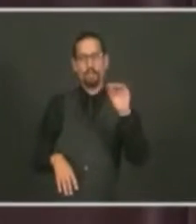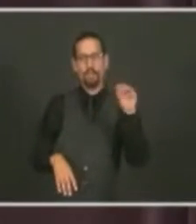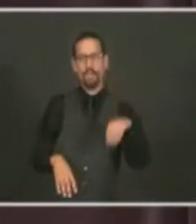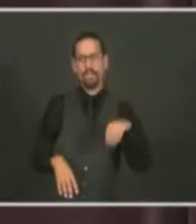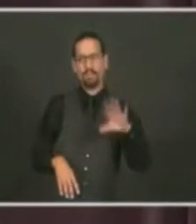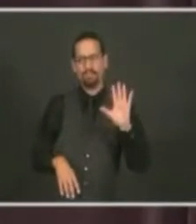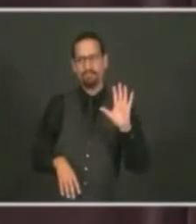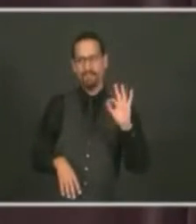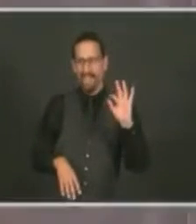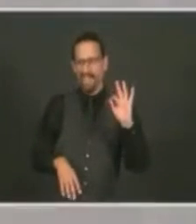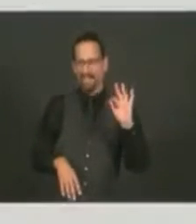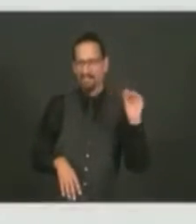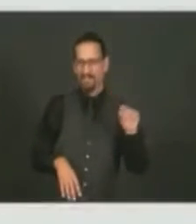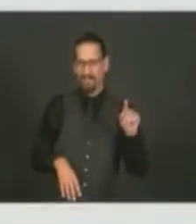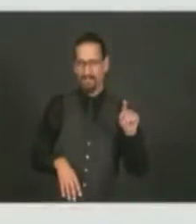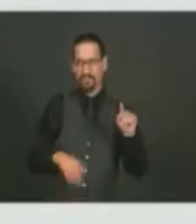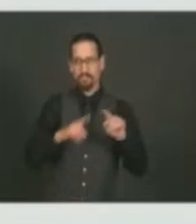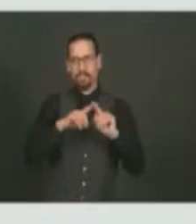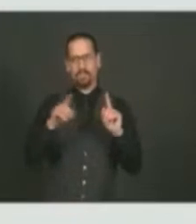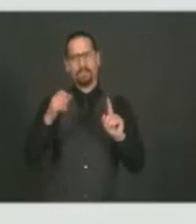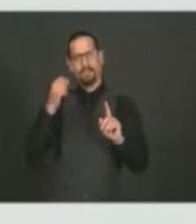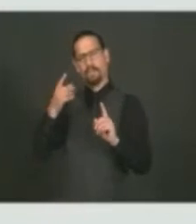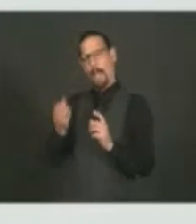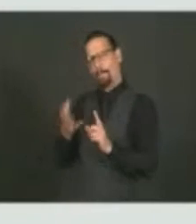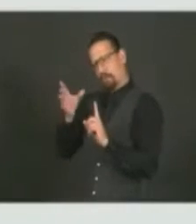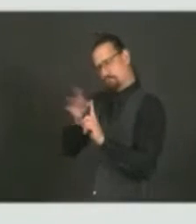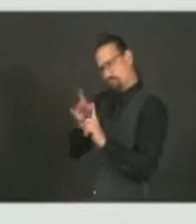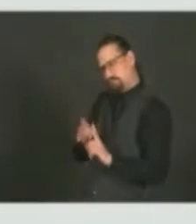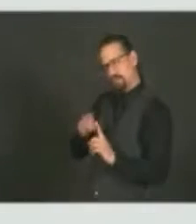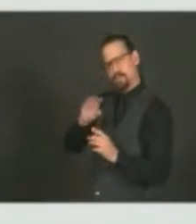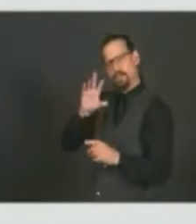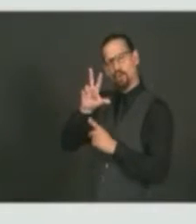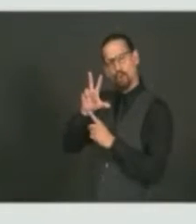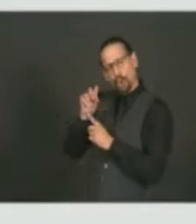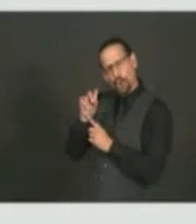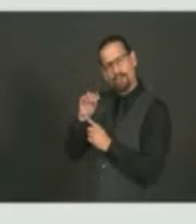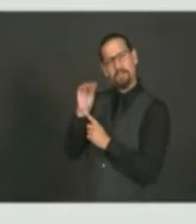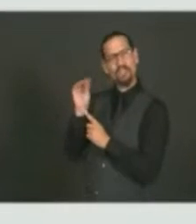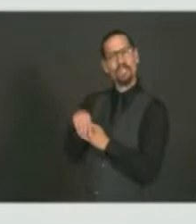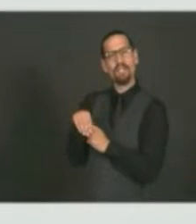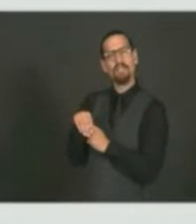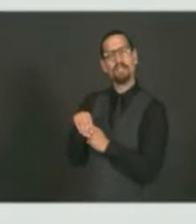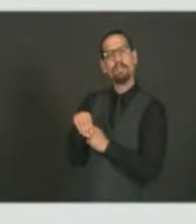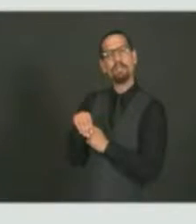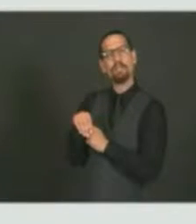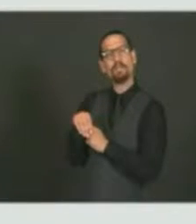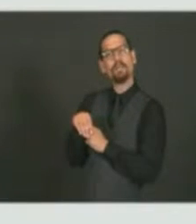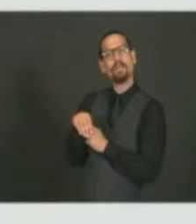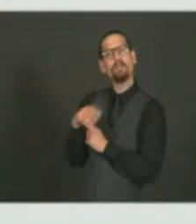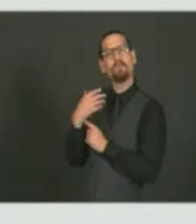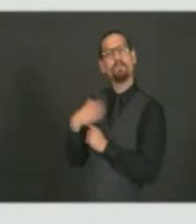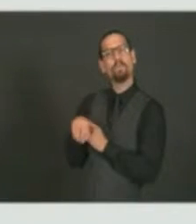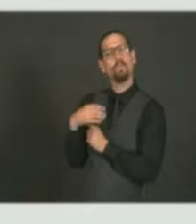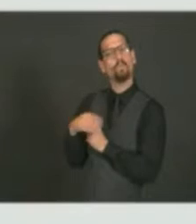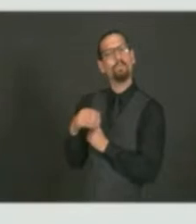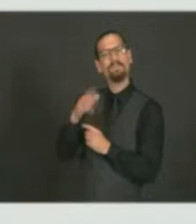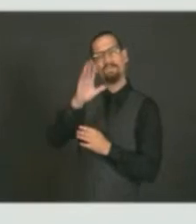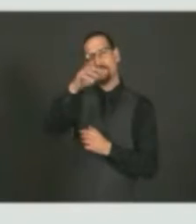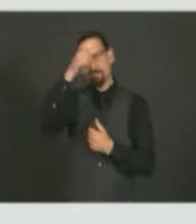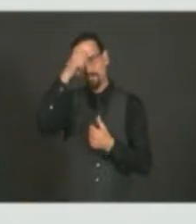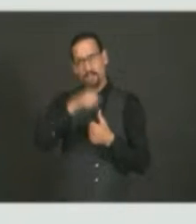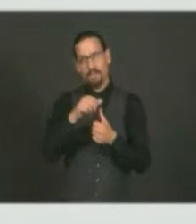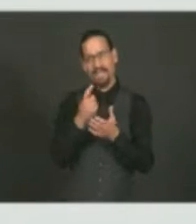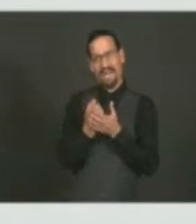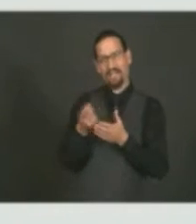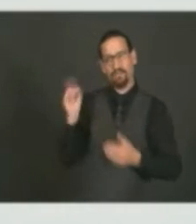30% of our cases. That compares to 81 cases the previous week, which was